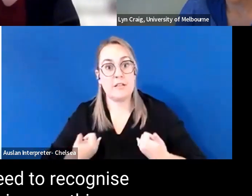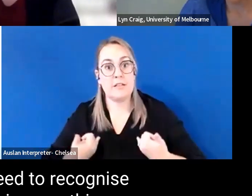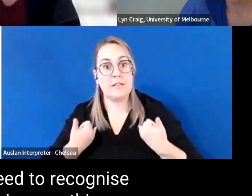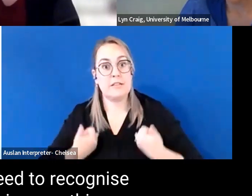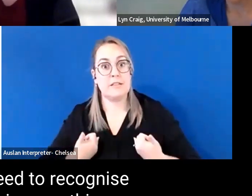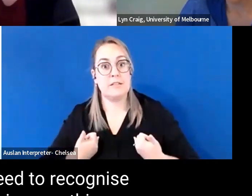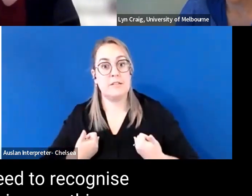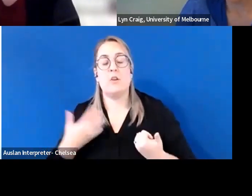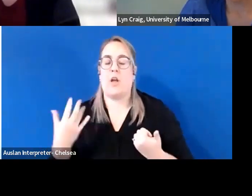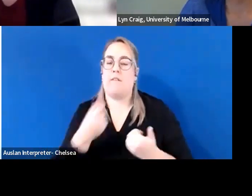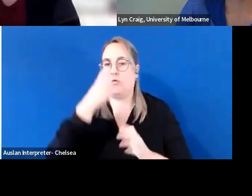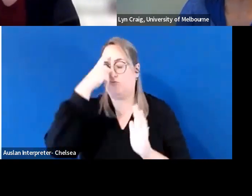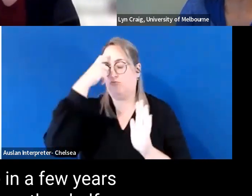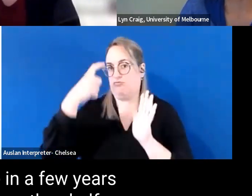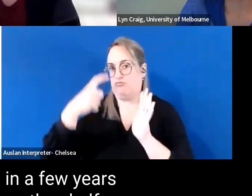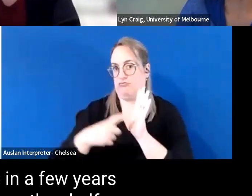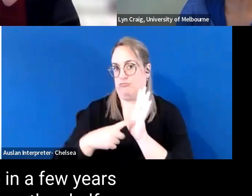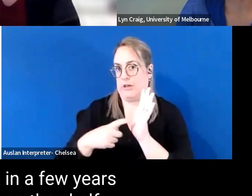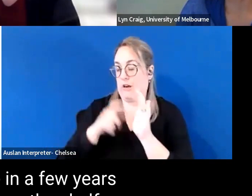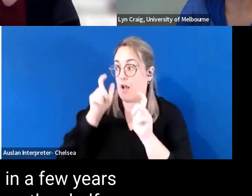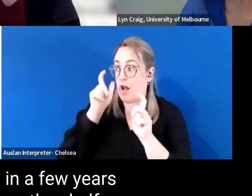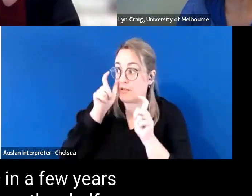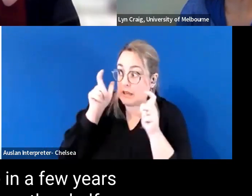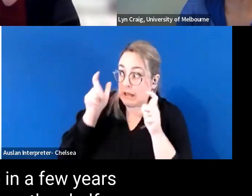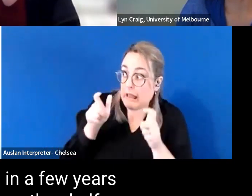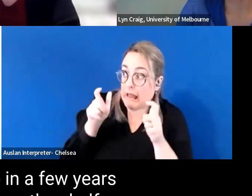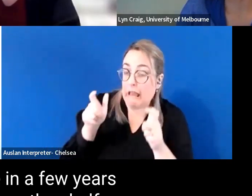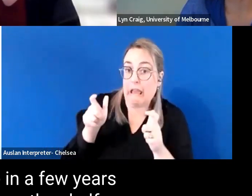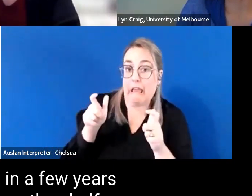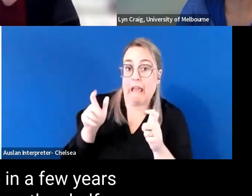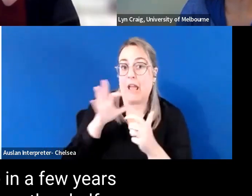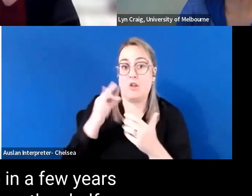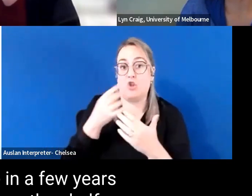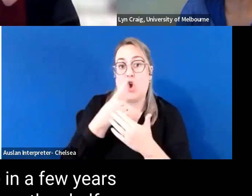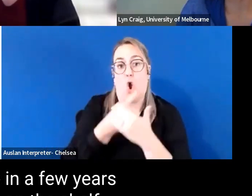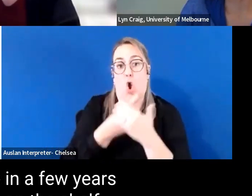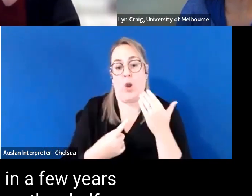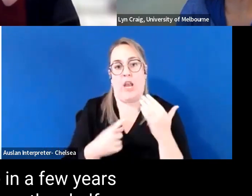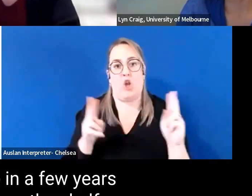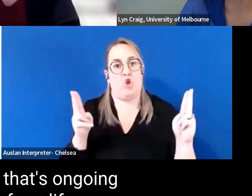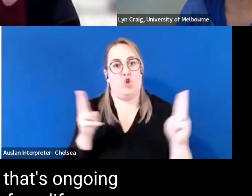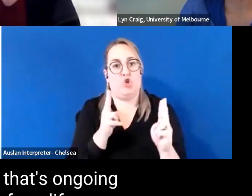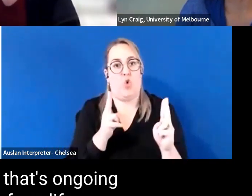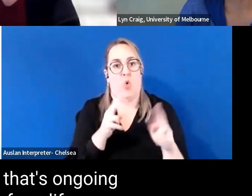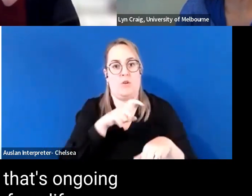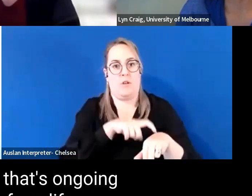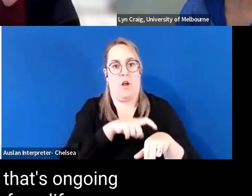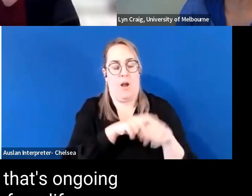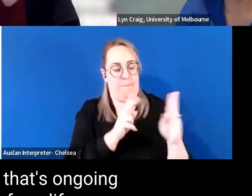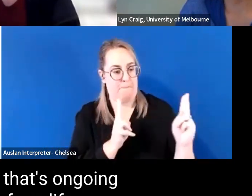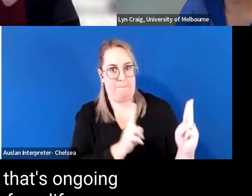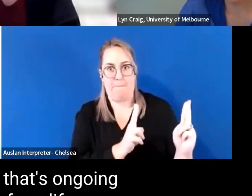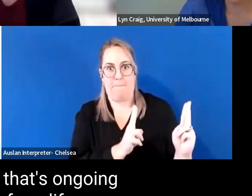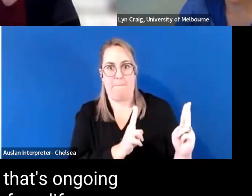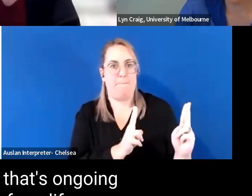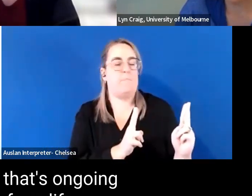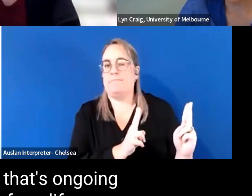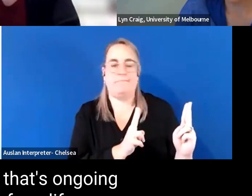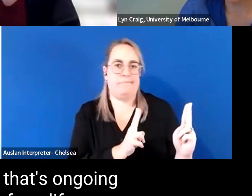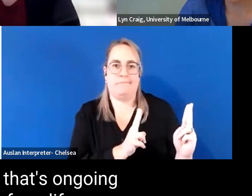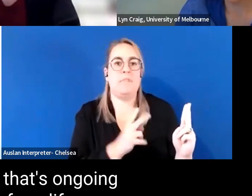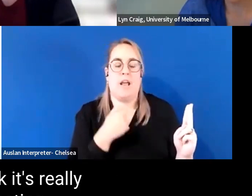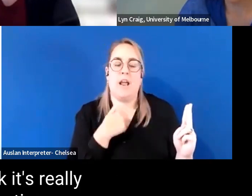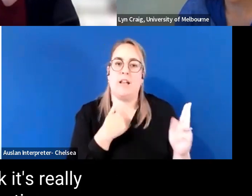care is something that isn't done in a few years and then put on the shelf. It's something that's ongoing and part of our